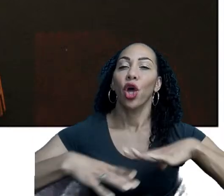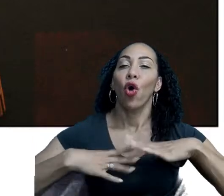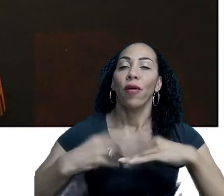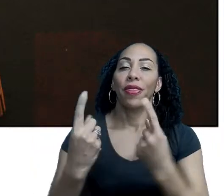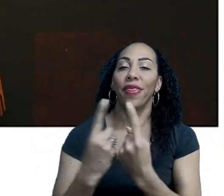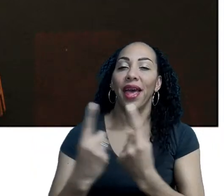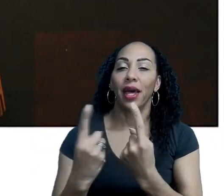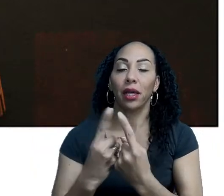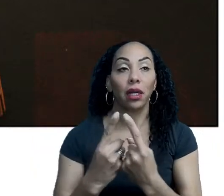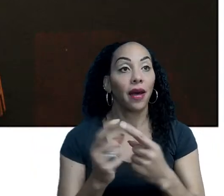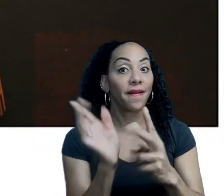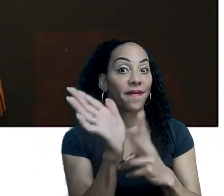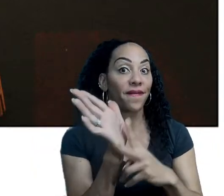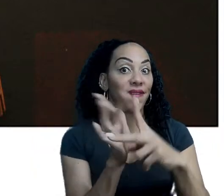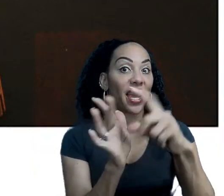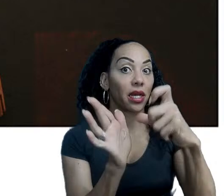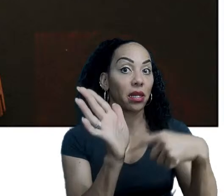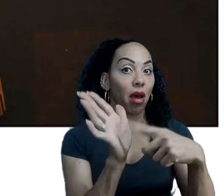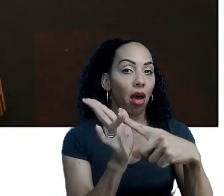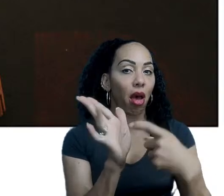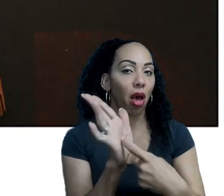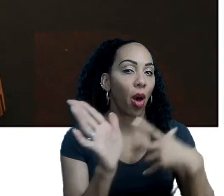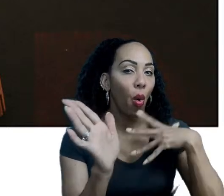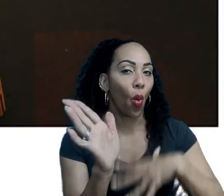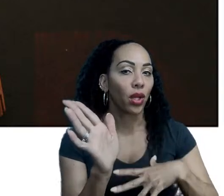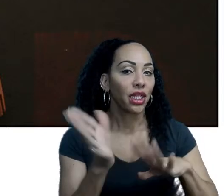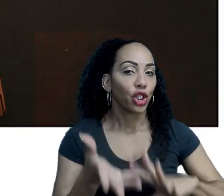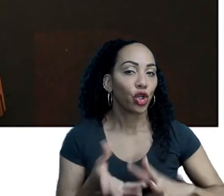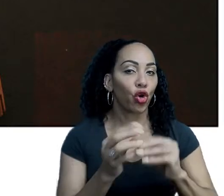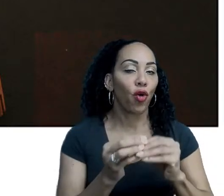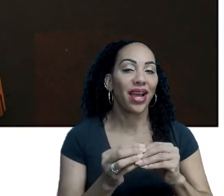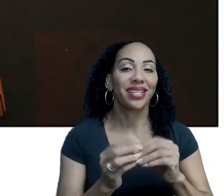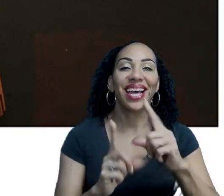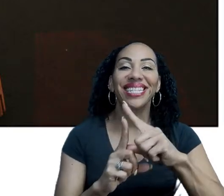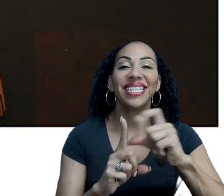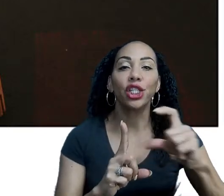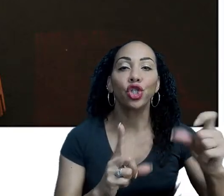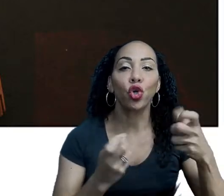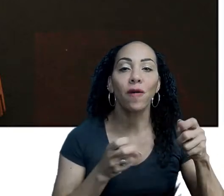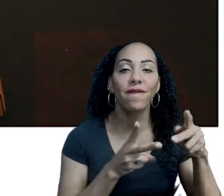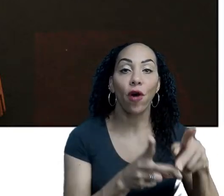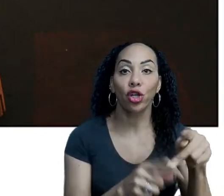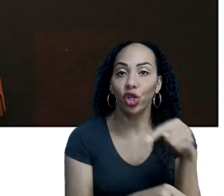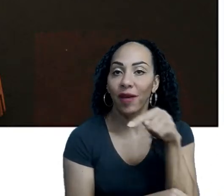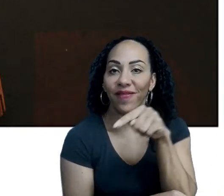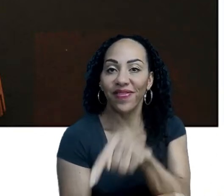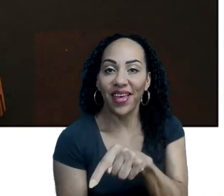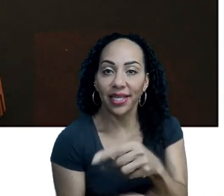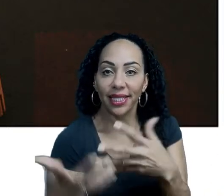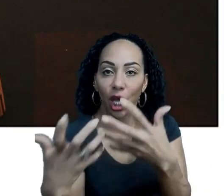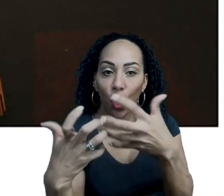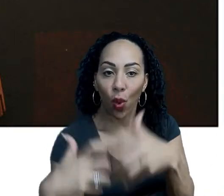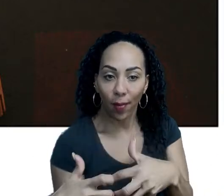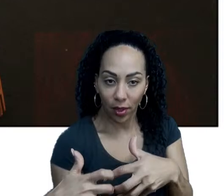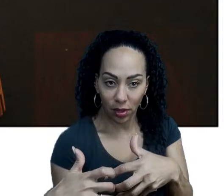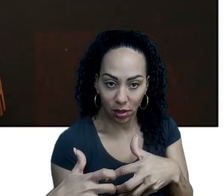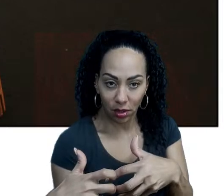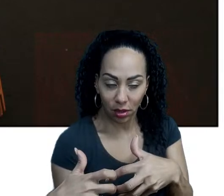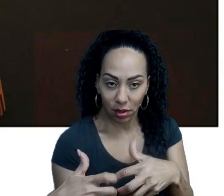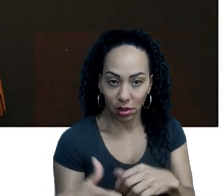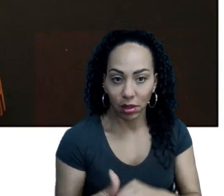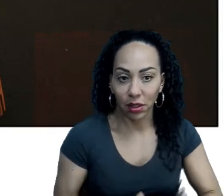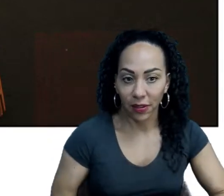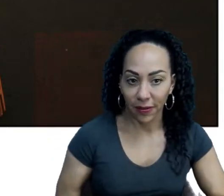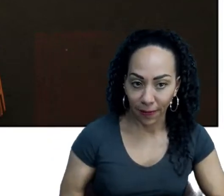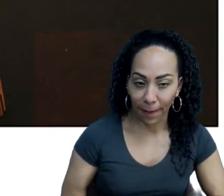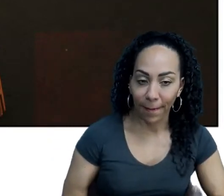version of this instrument. And on this project, it was really important for us to kind of get behind the idea